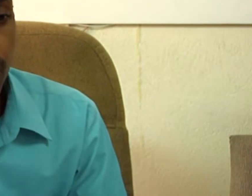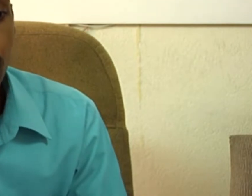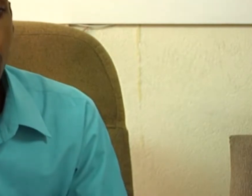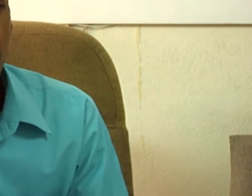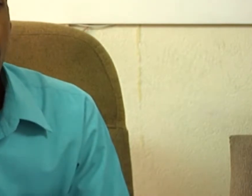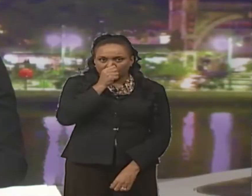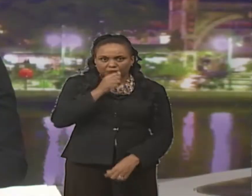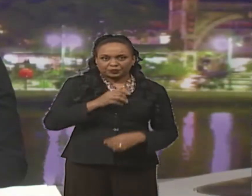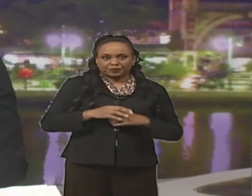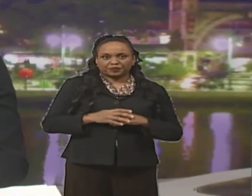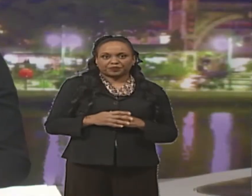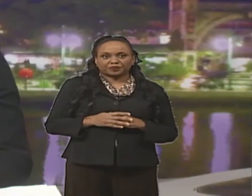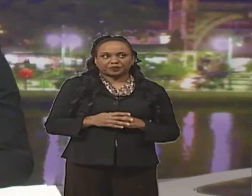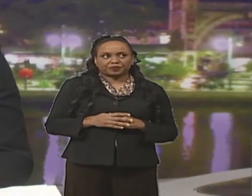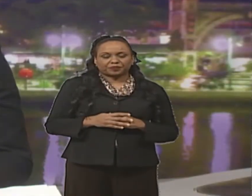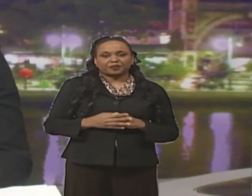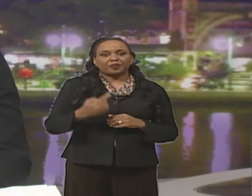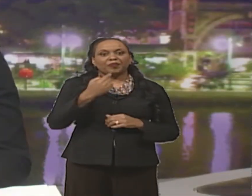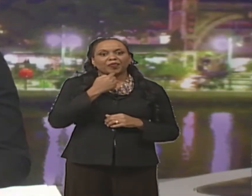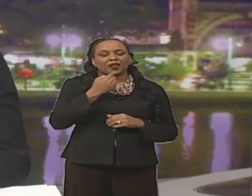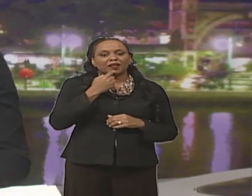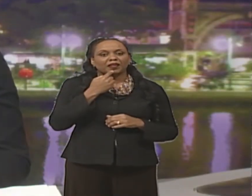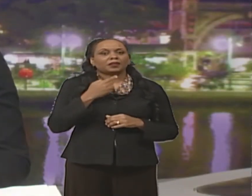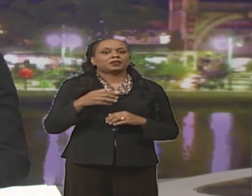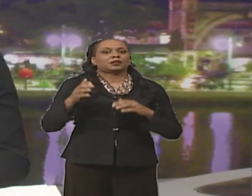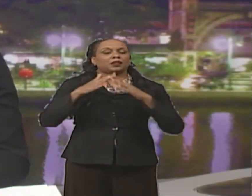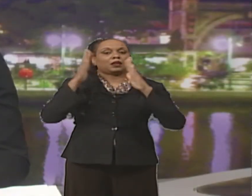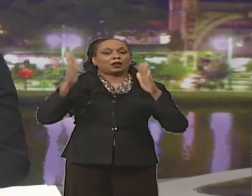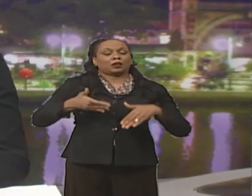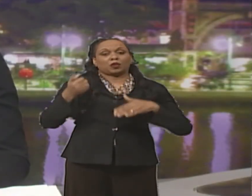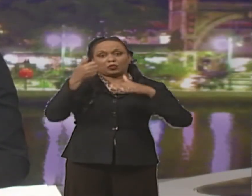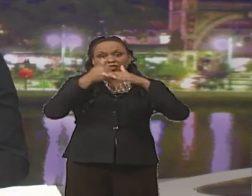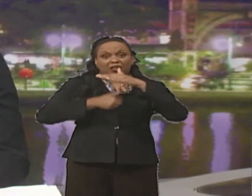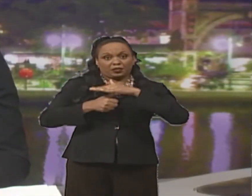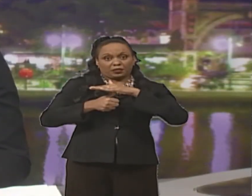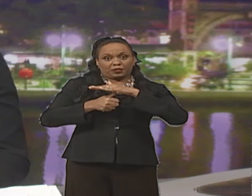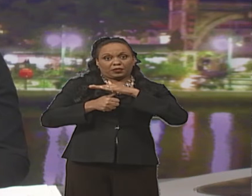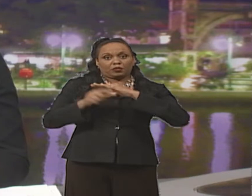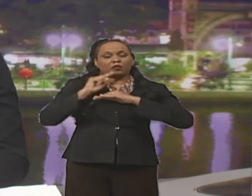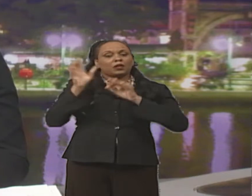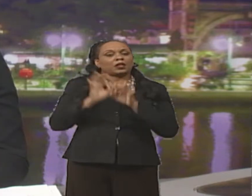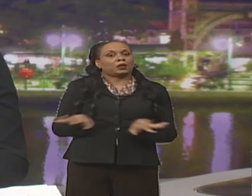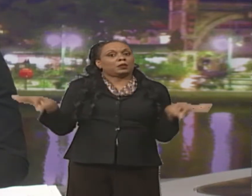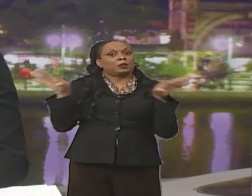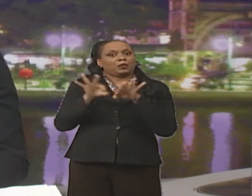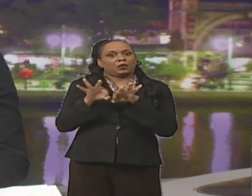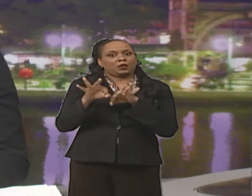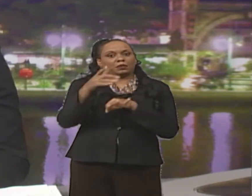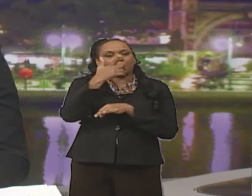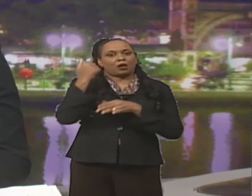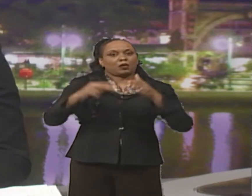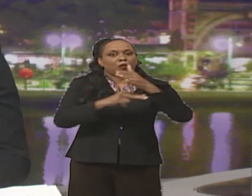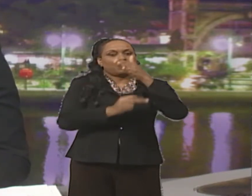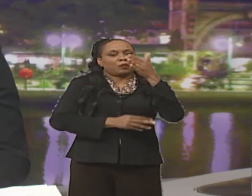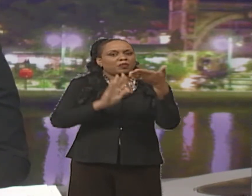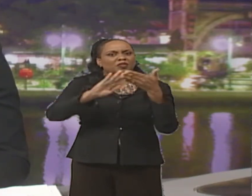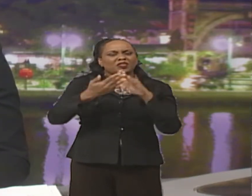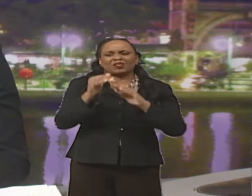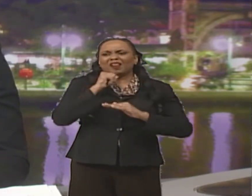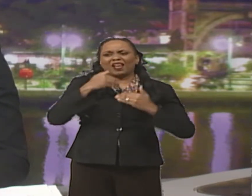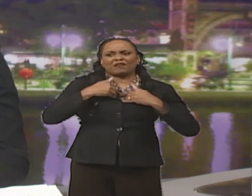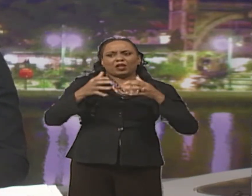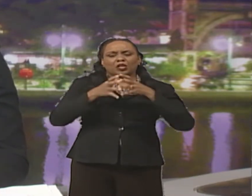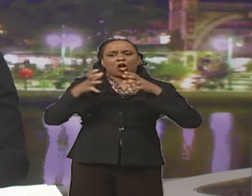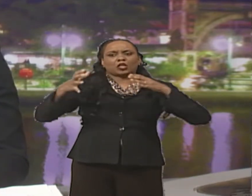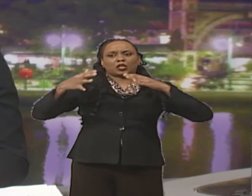And Mr. Safri says the shelter is a must because Bridgetown is largely uncovered and there are not